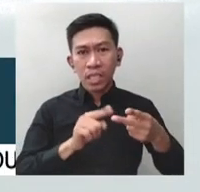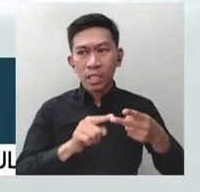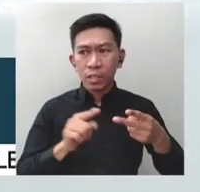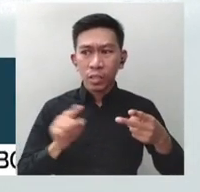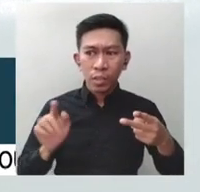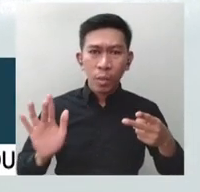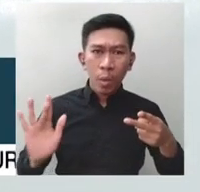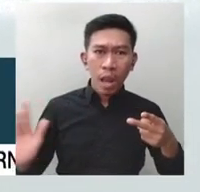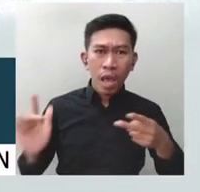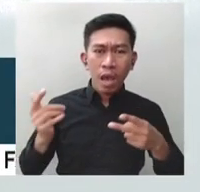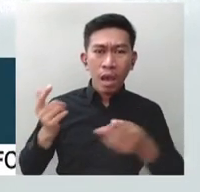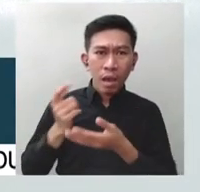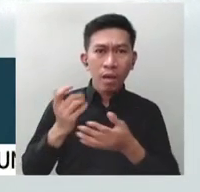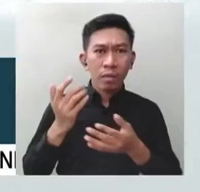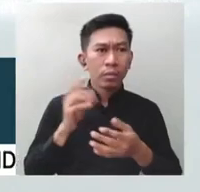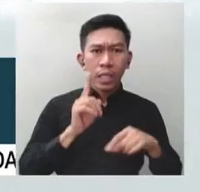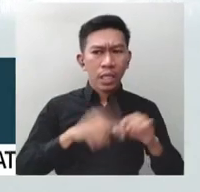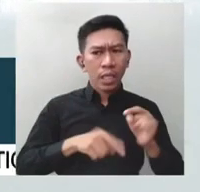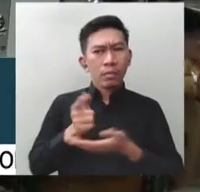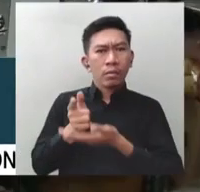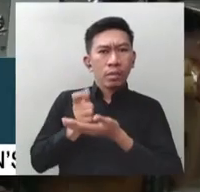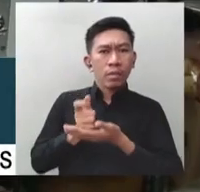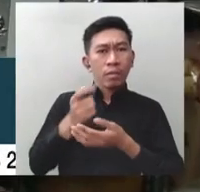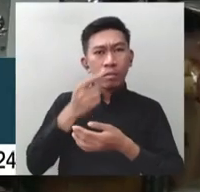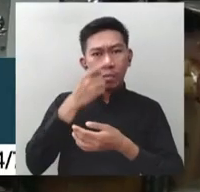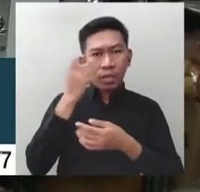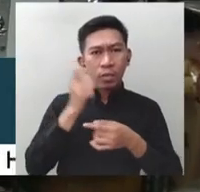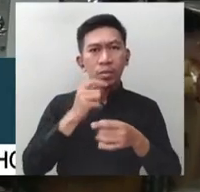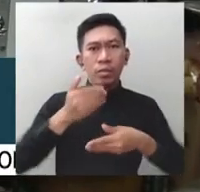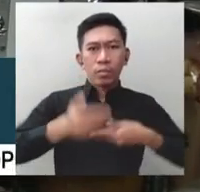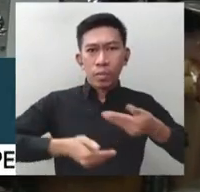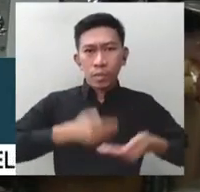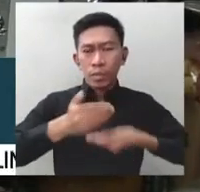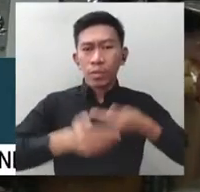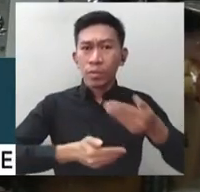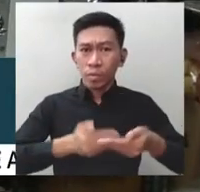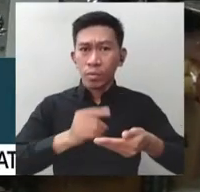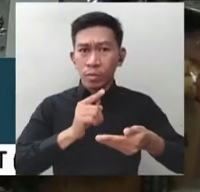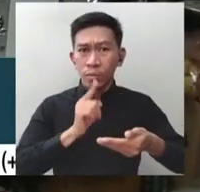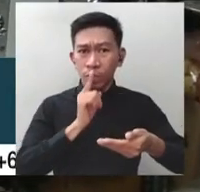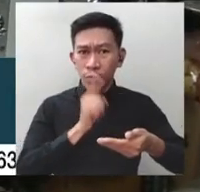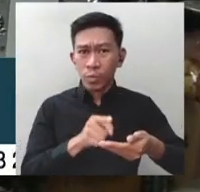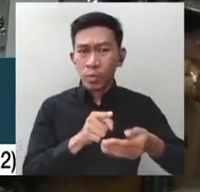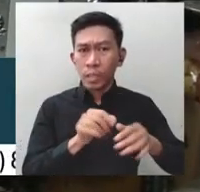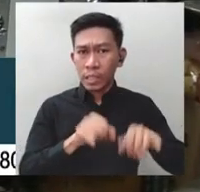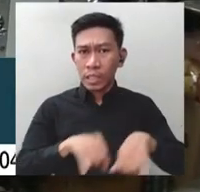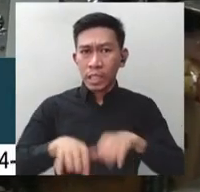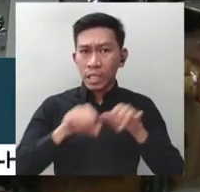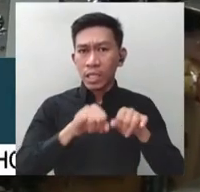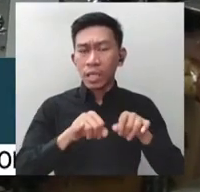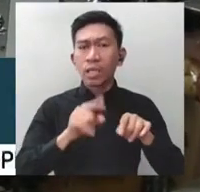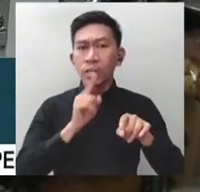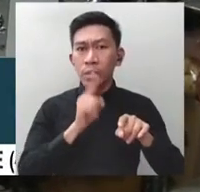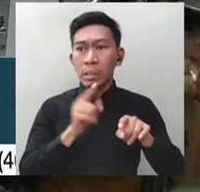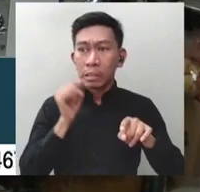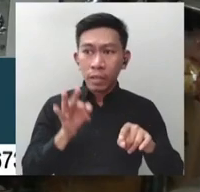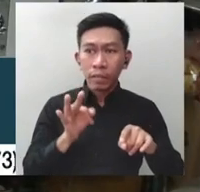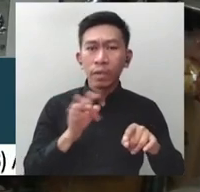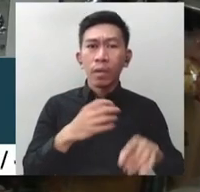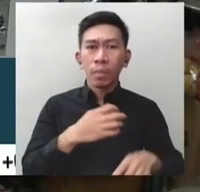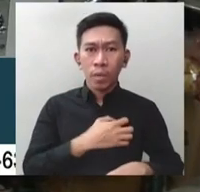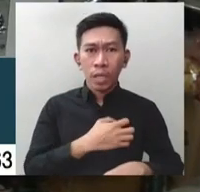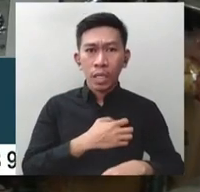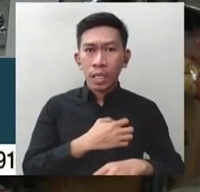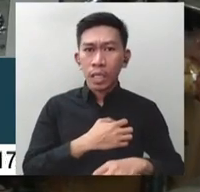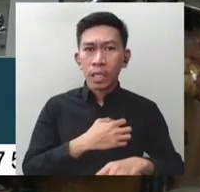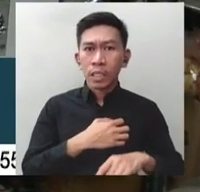because the police operational procedure is very clear on the instances where a police officer can use his